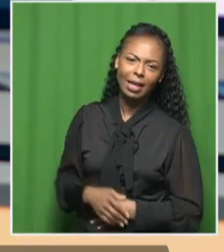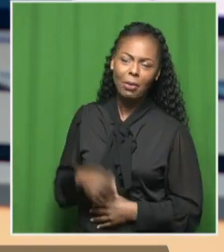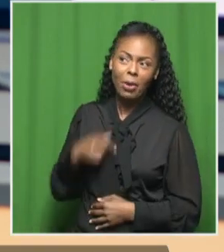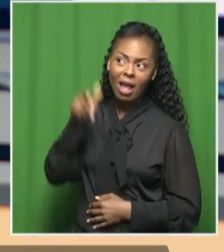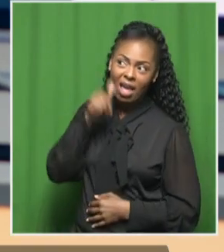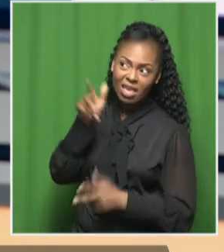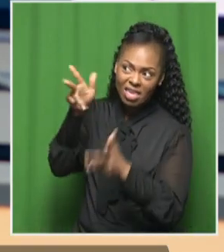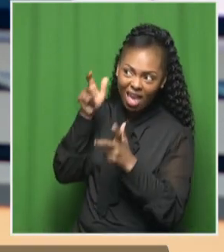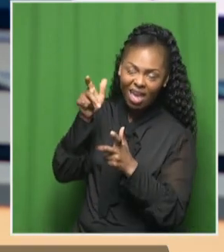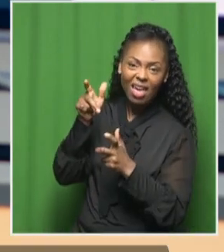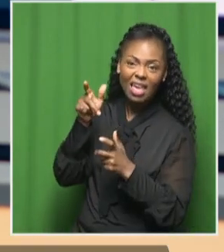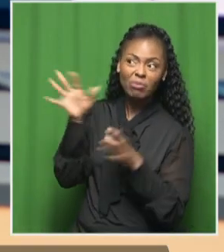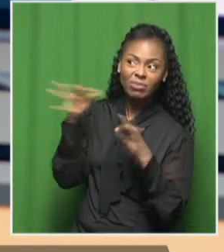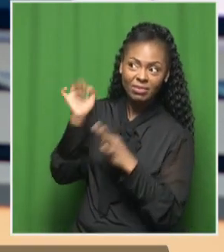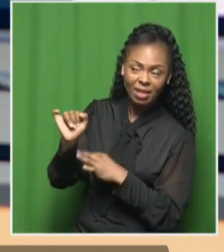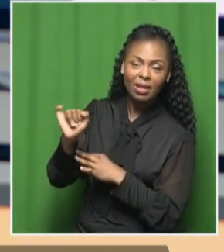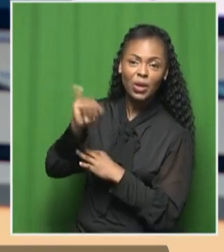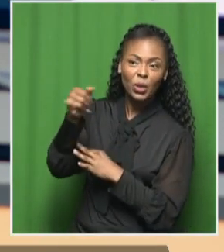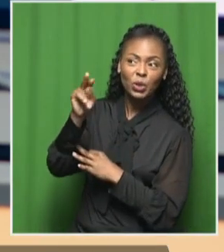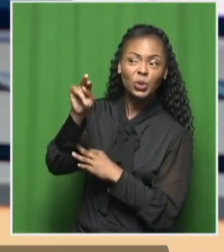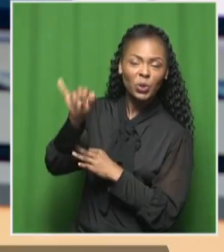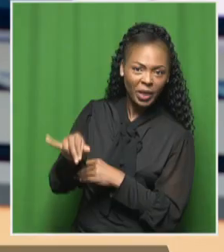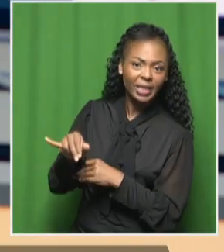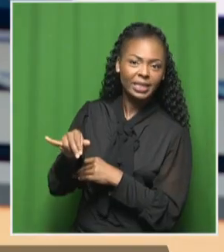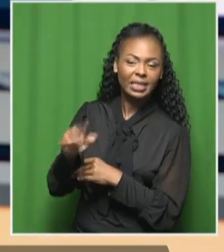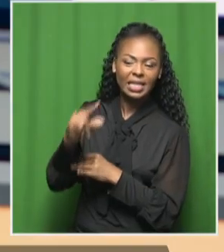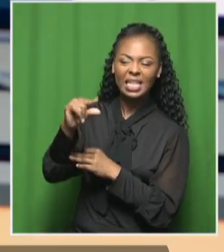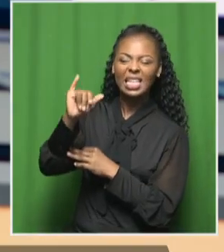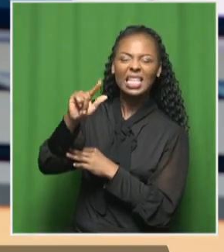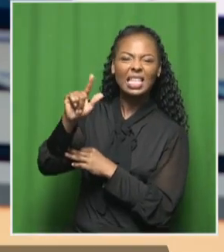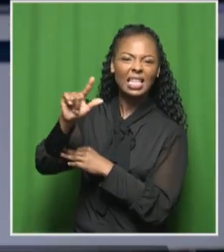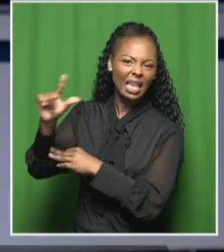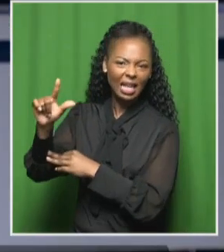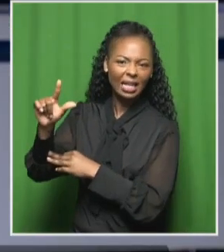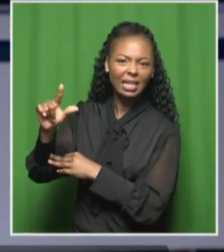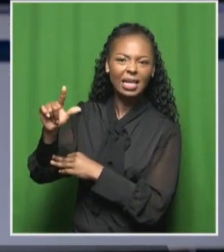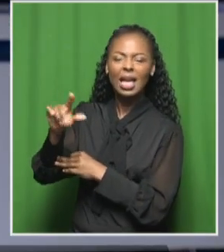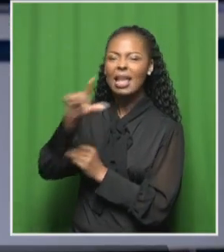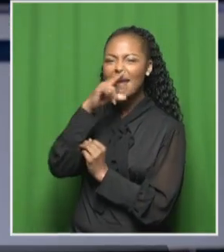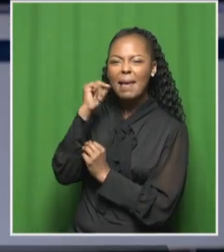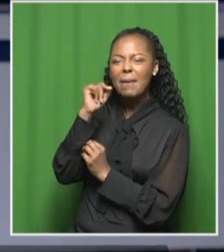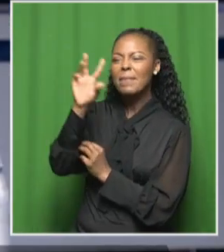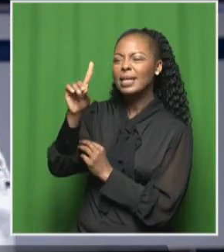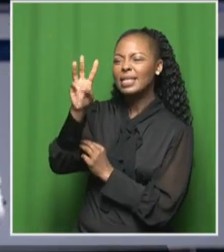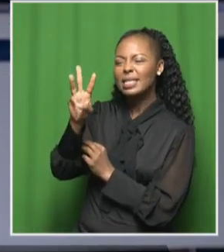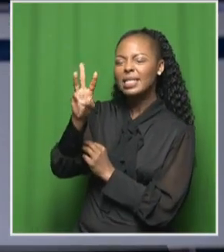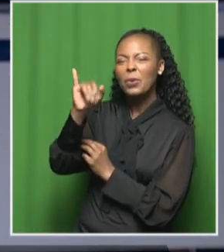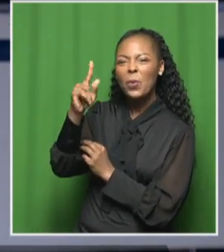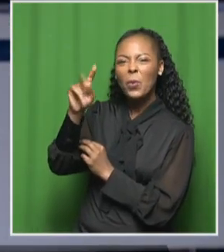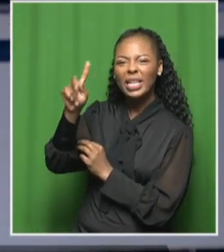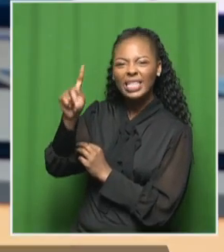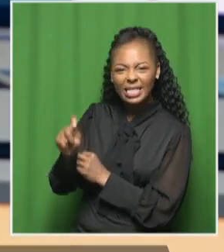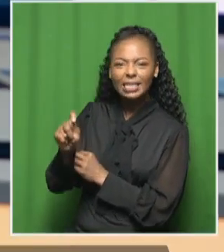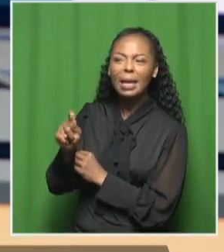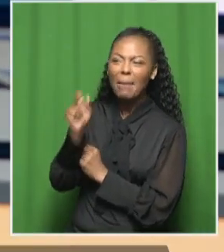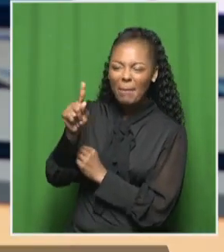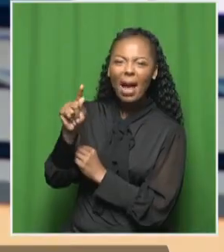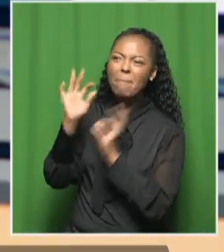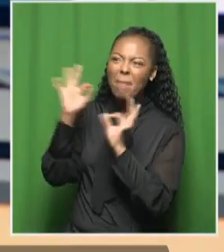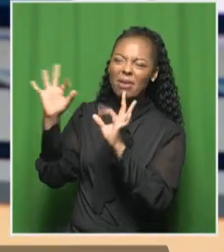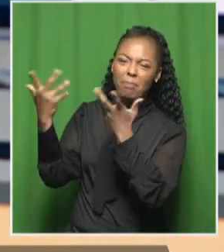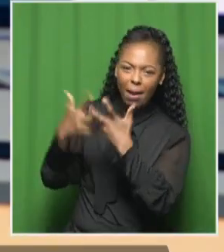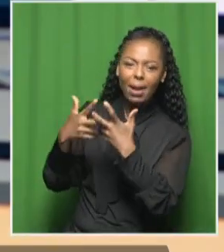Gill was on, it was a duet. Perfect Combination, that one. Yeah. And it didn't